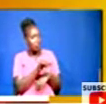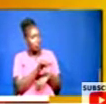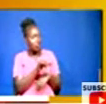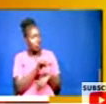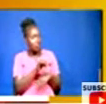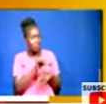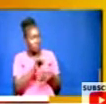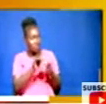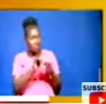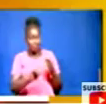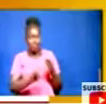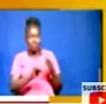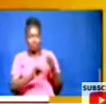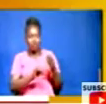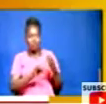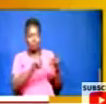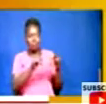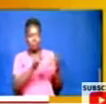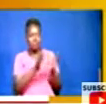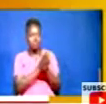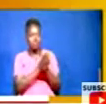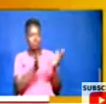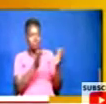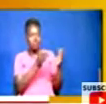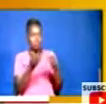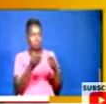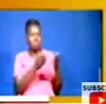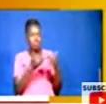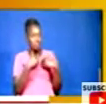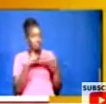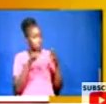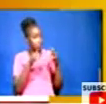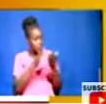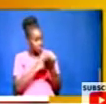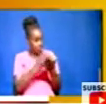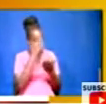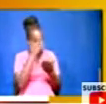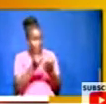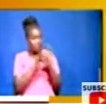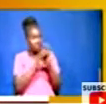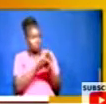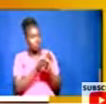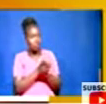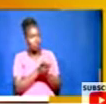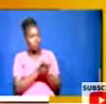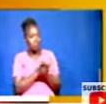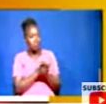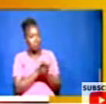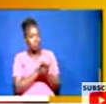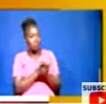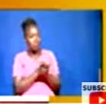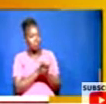subsidizing fertilizer, is going to unlock all the opportunities that we have in the agriculture sector? Because, for example, look, when you look